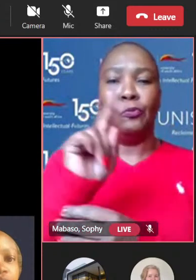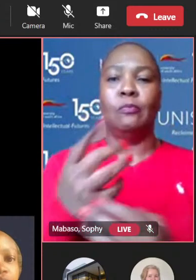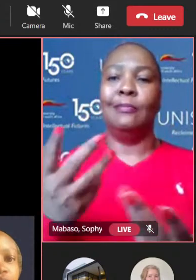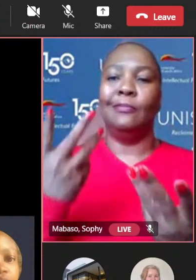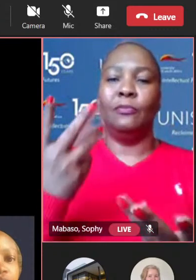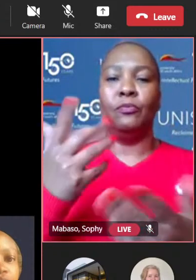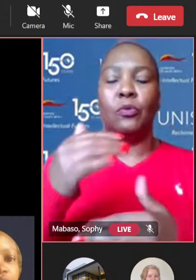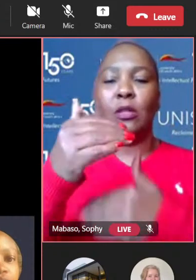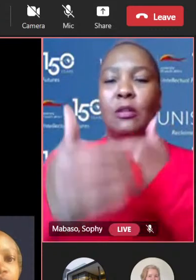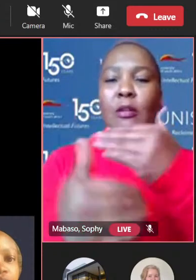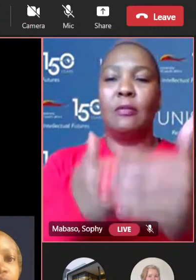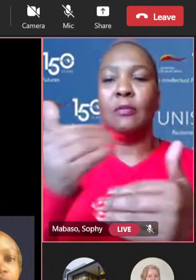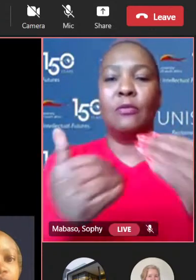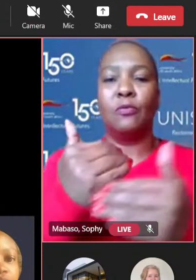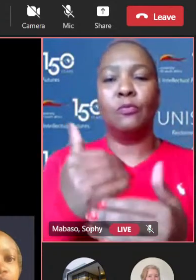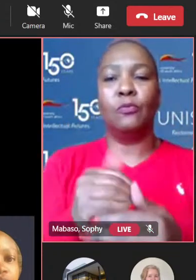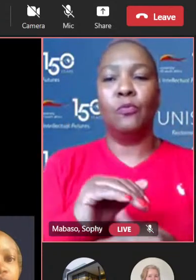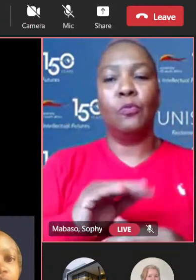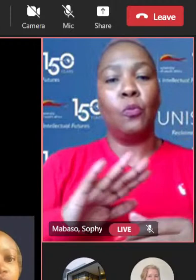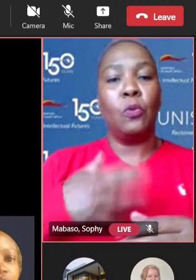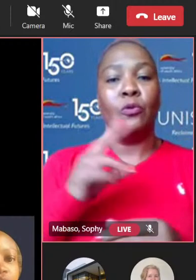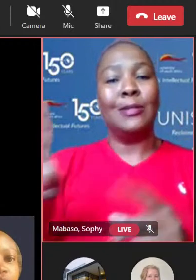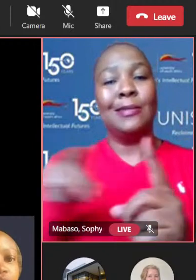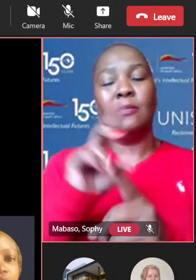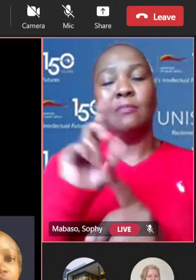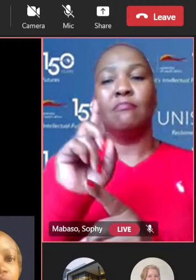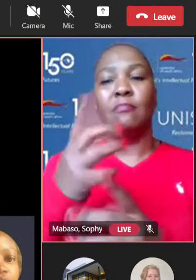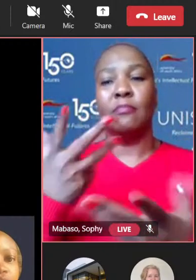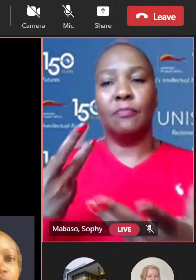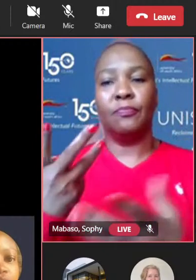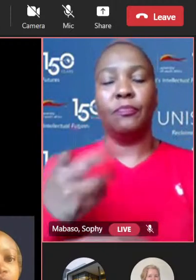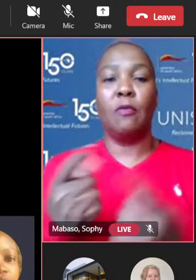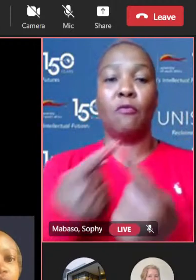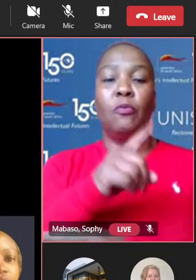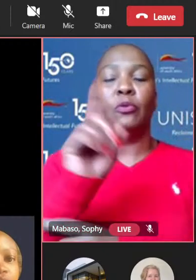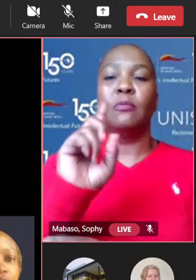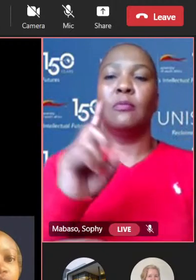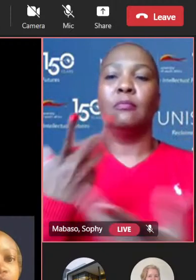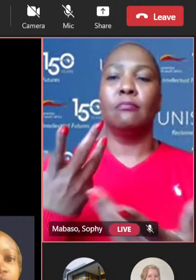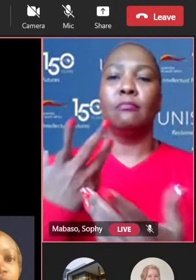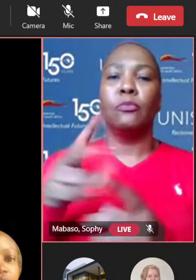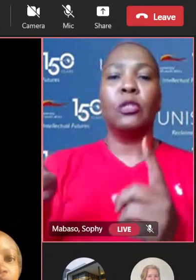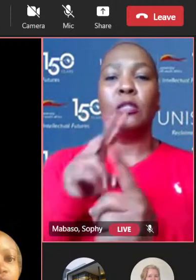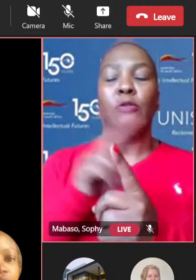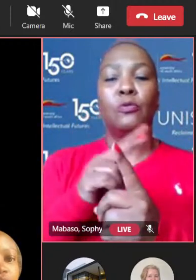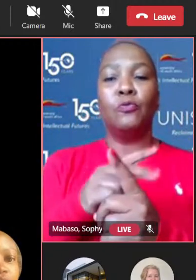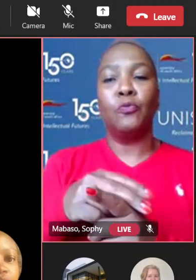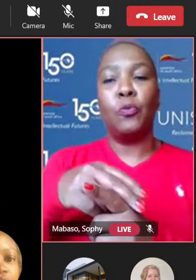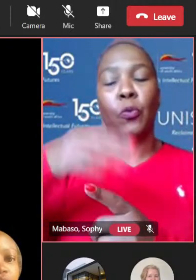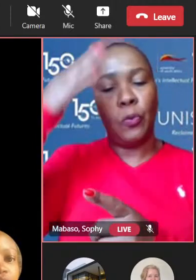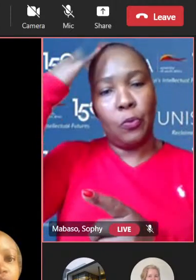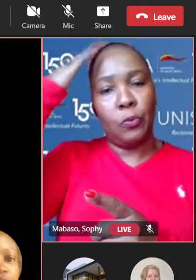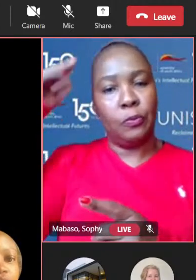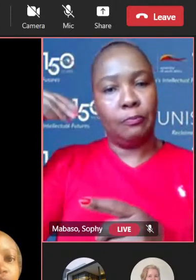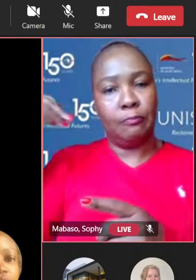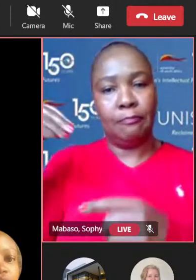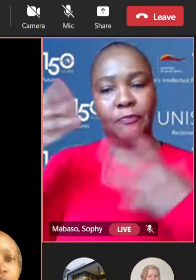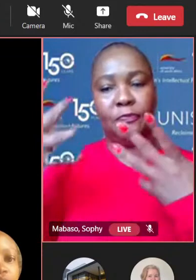ultimately what we want to see from you is to see you graduate.